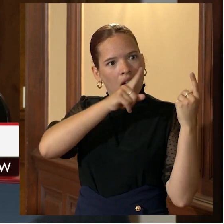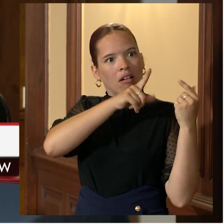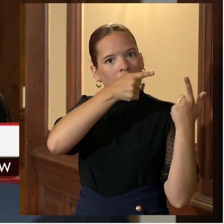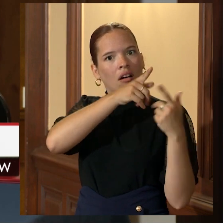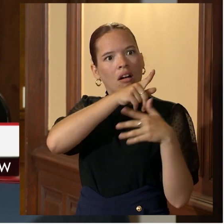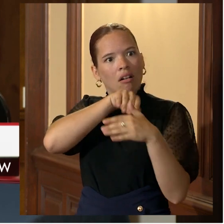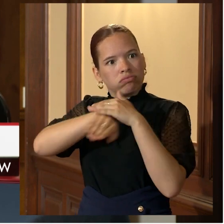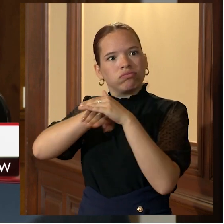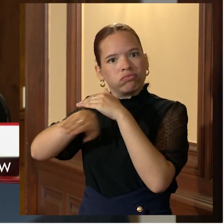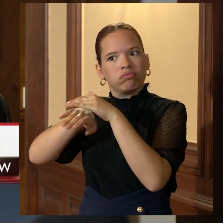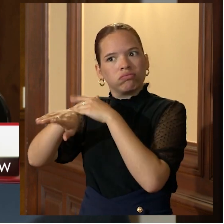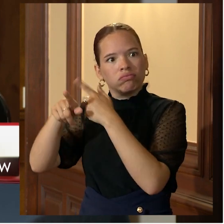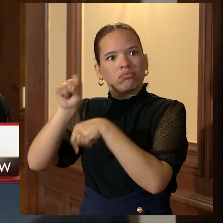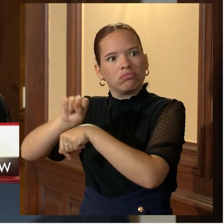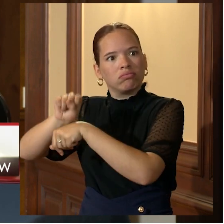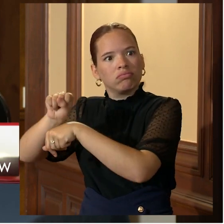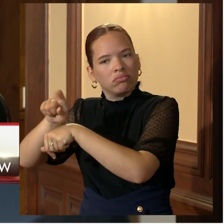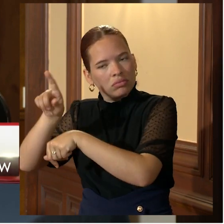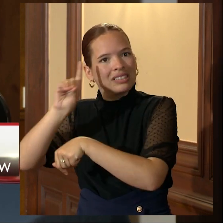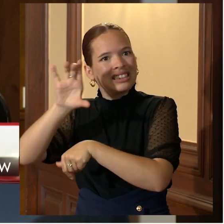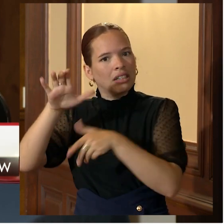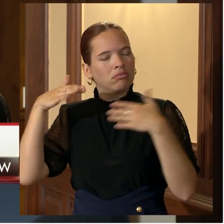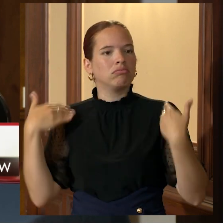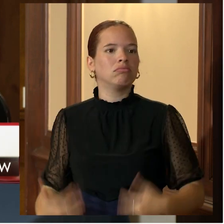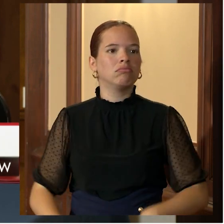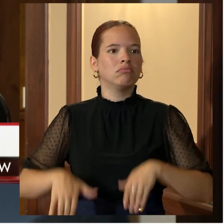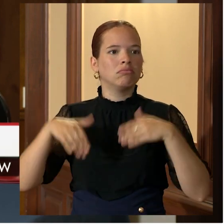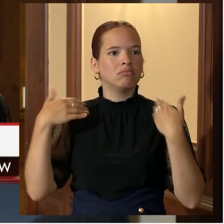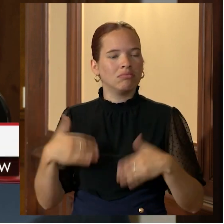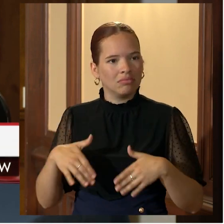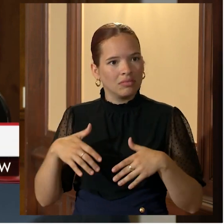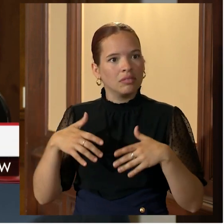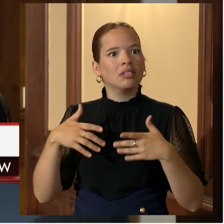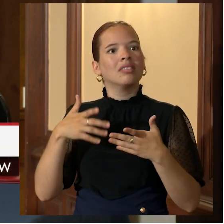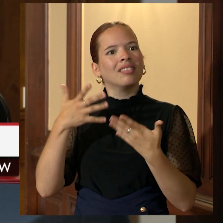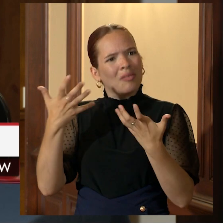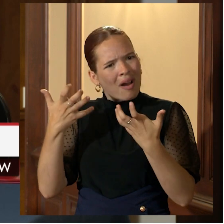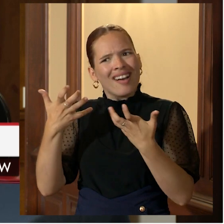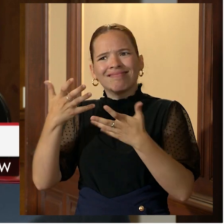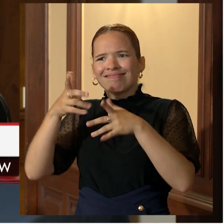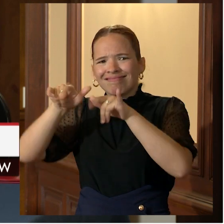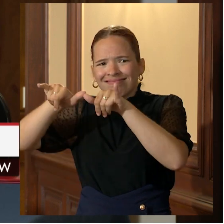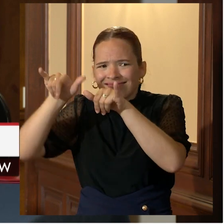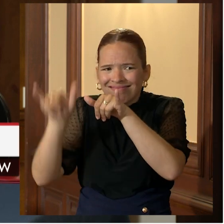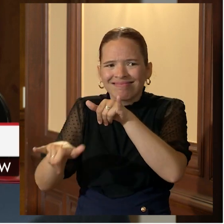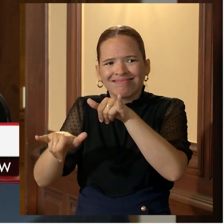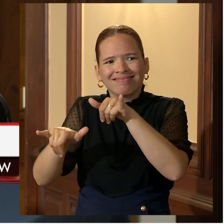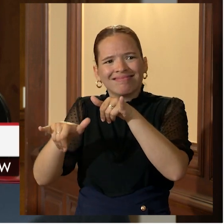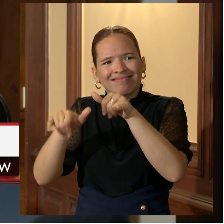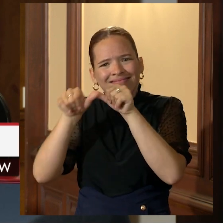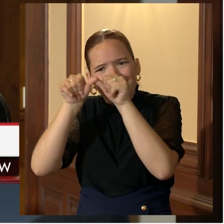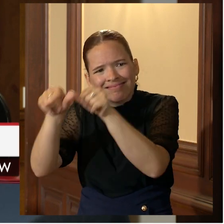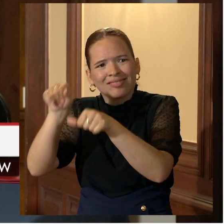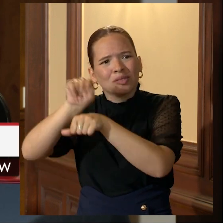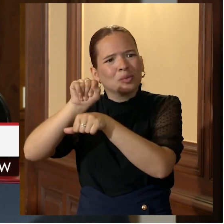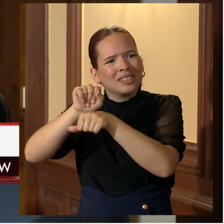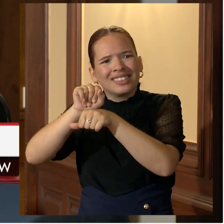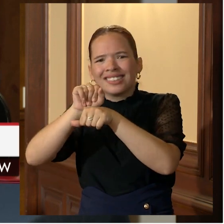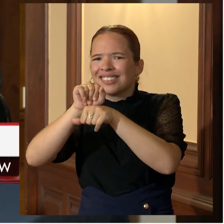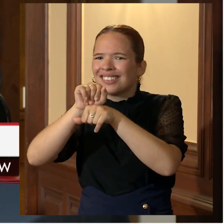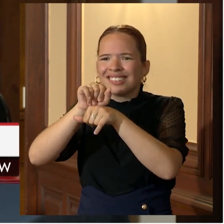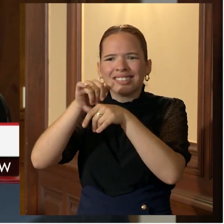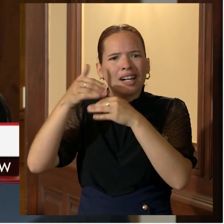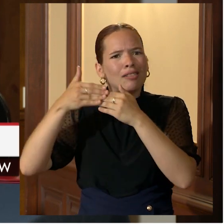DC, but keep them in DC 10, 15, 20 years from now when we do become a state. So we have a program where we're trying to get students